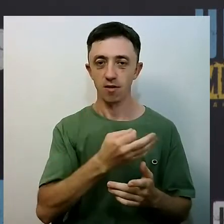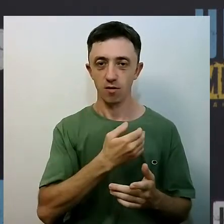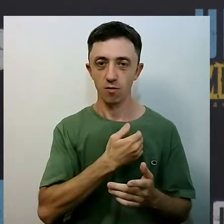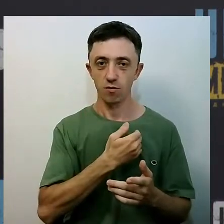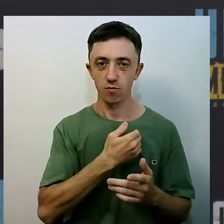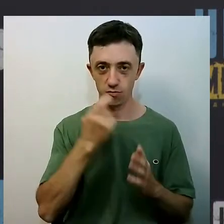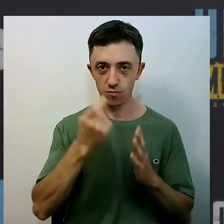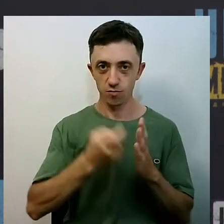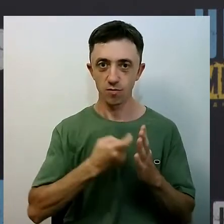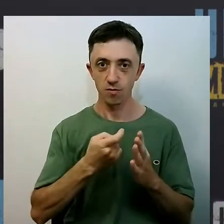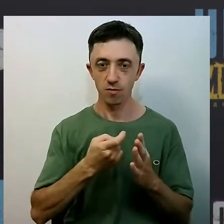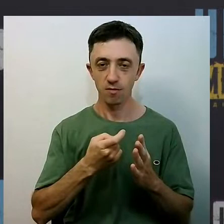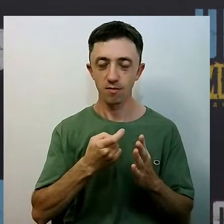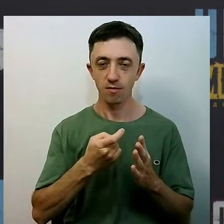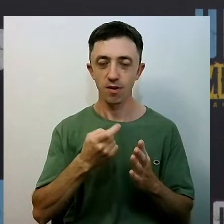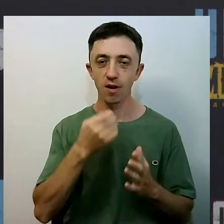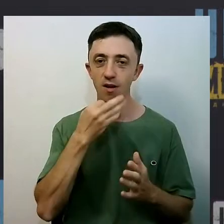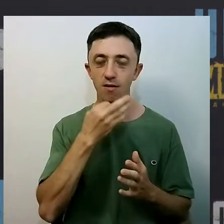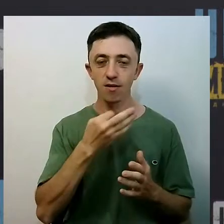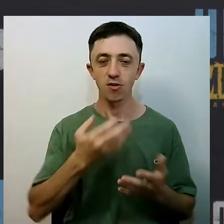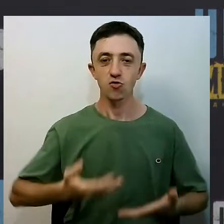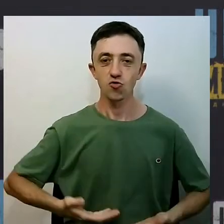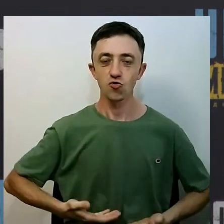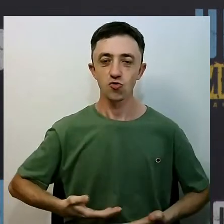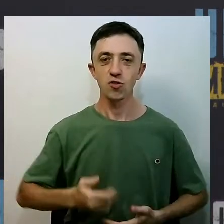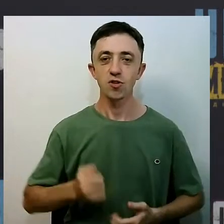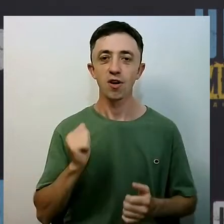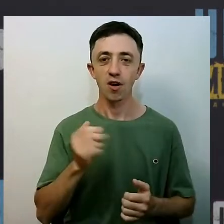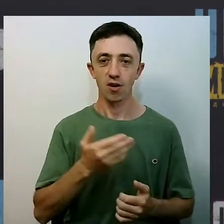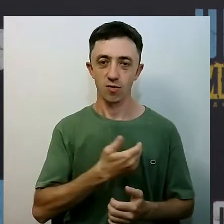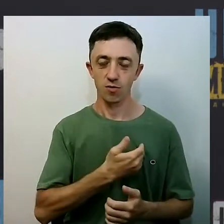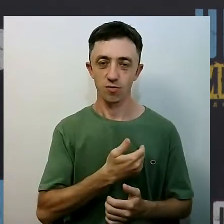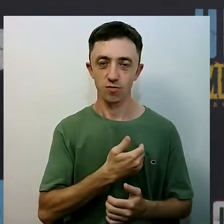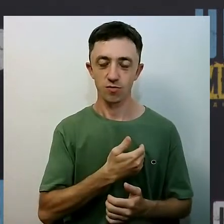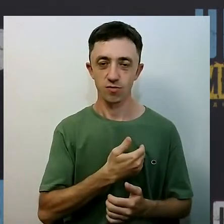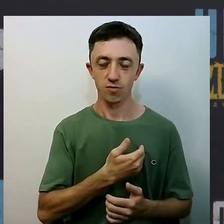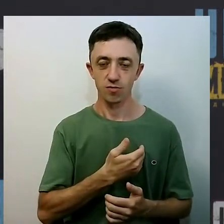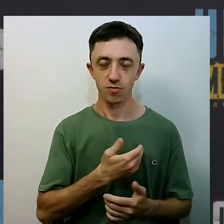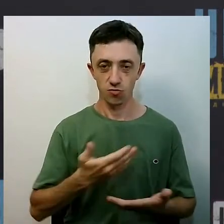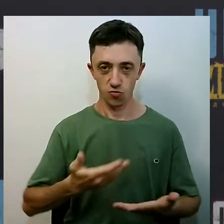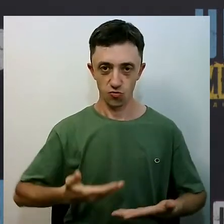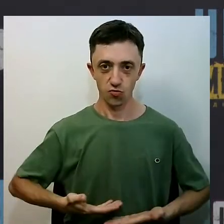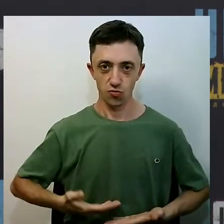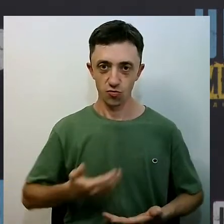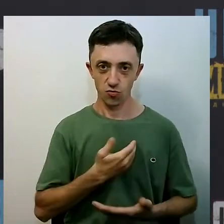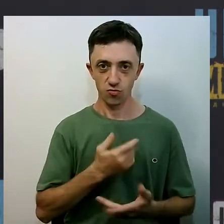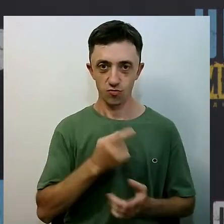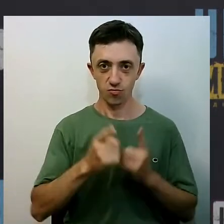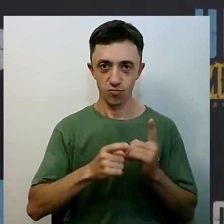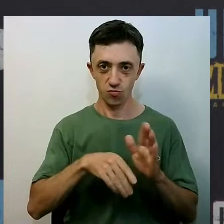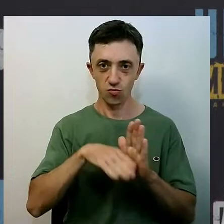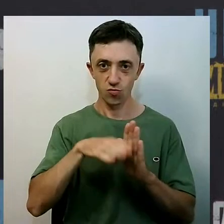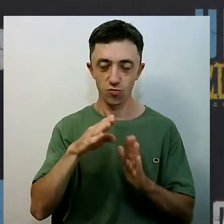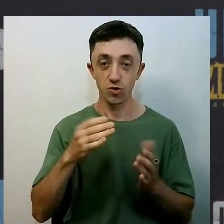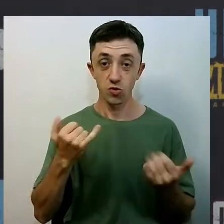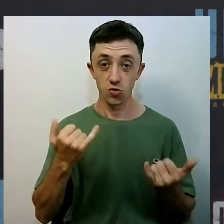And if you had answers to these questions about your future